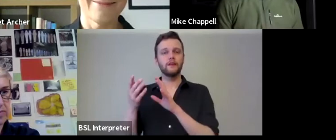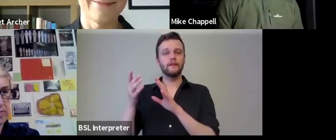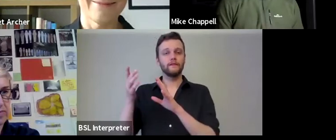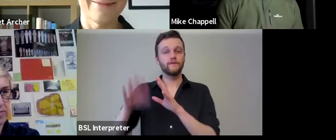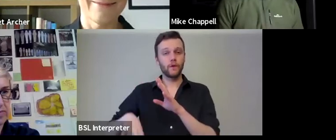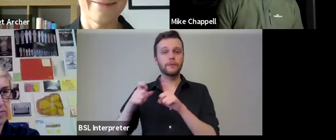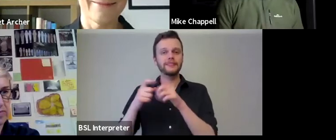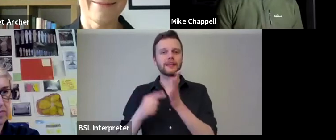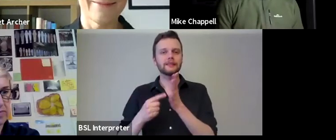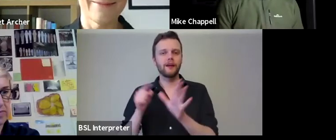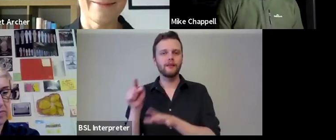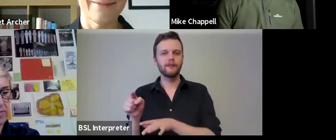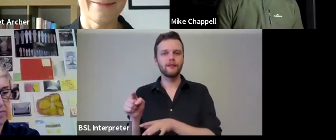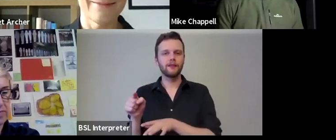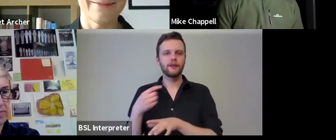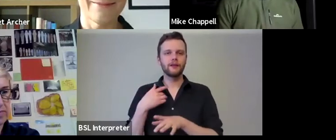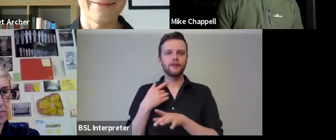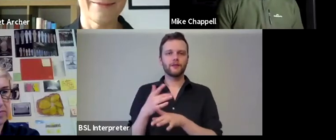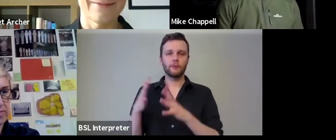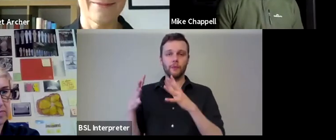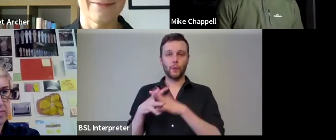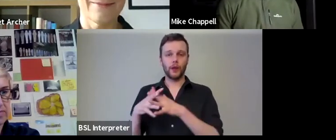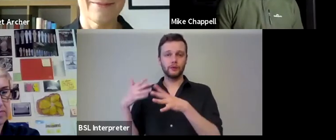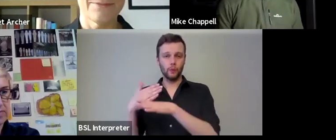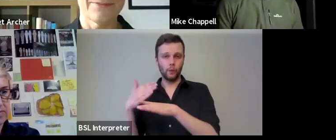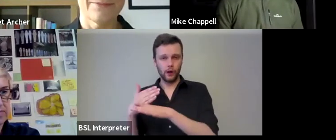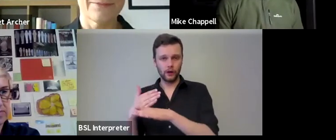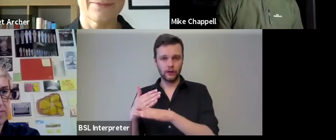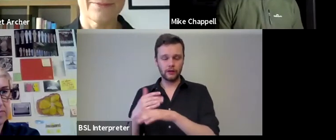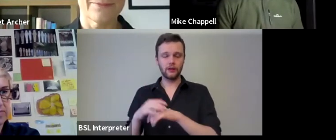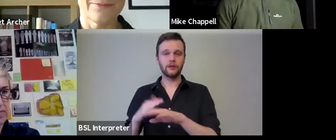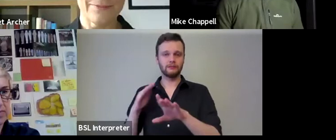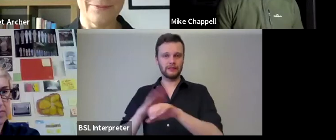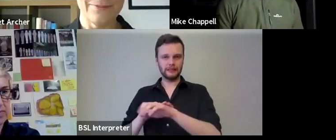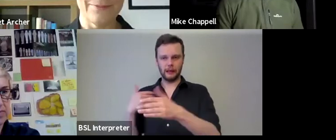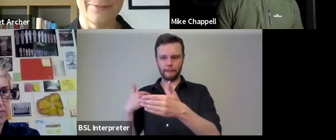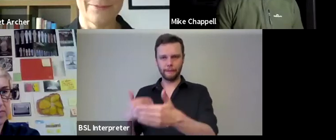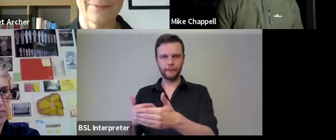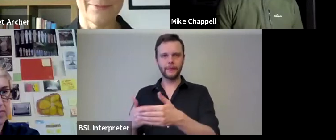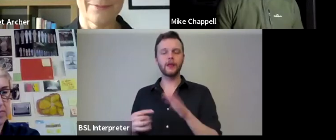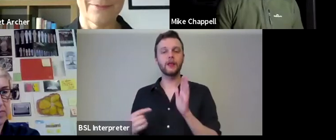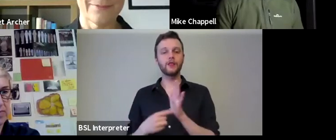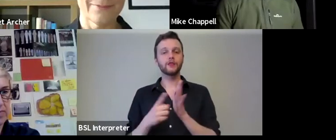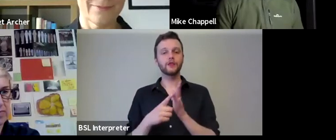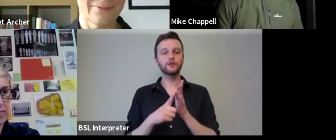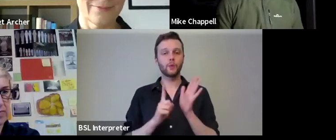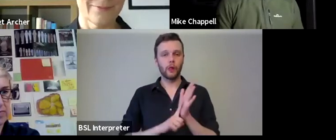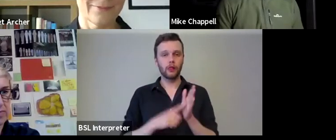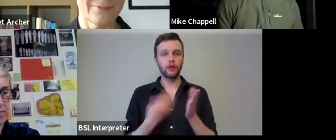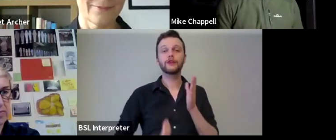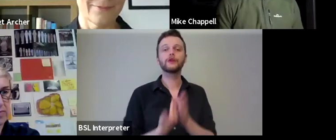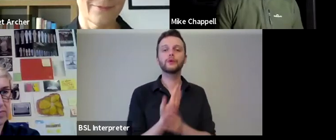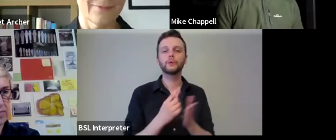that's been created from the data set of Wayne's work over a period of time. The tool, the new tool,